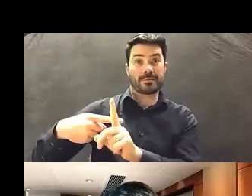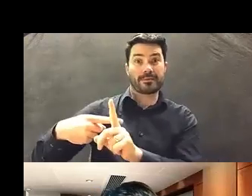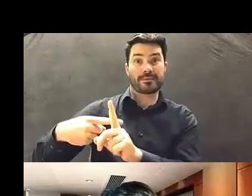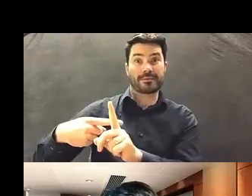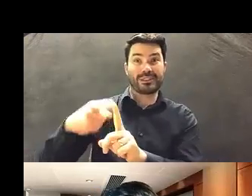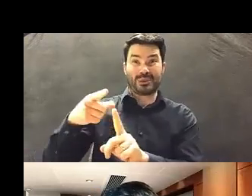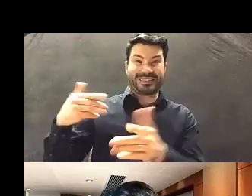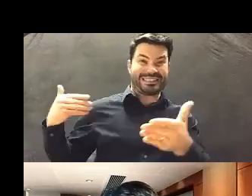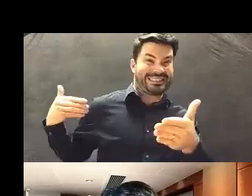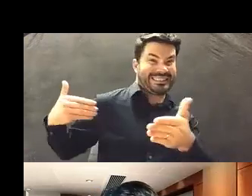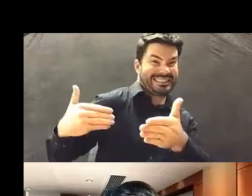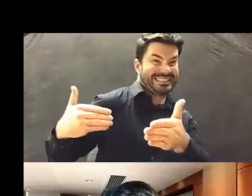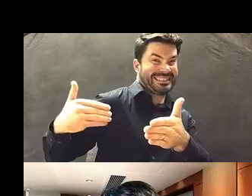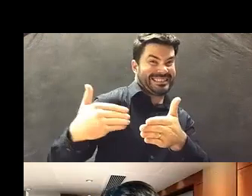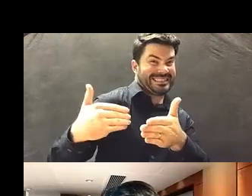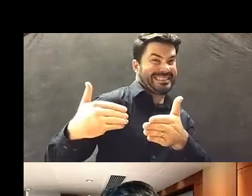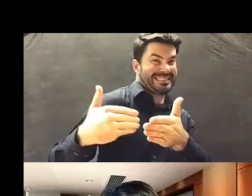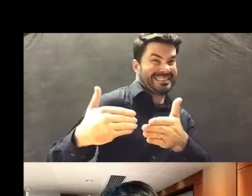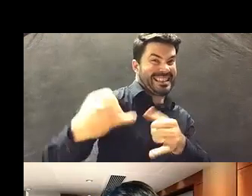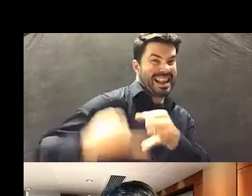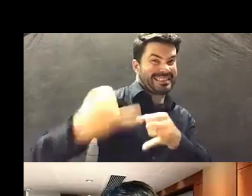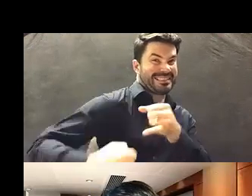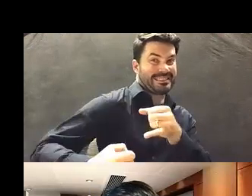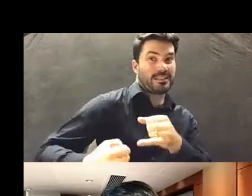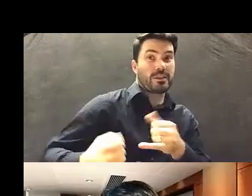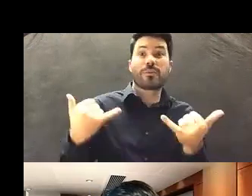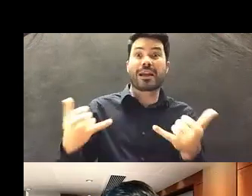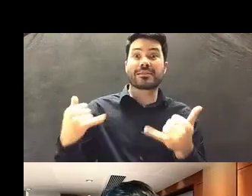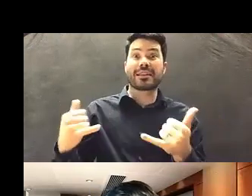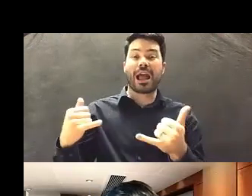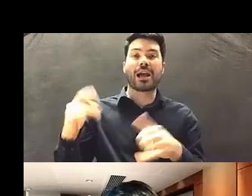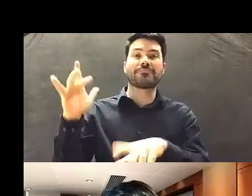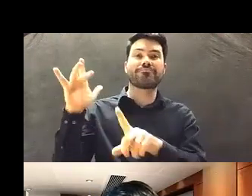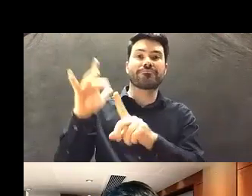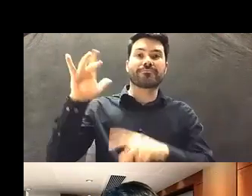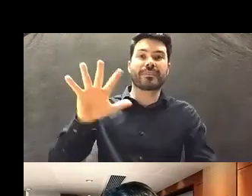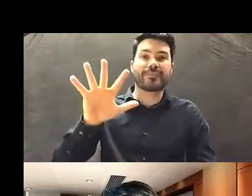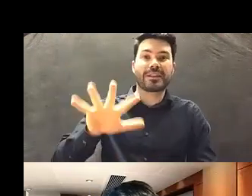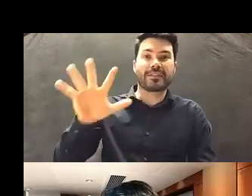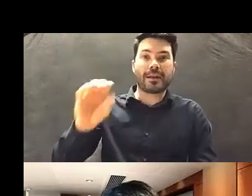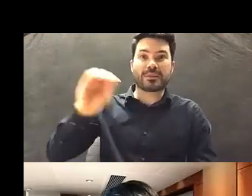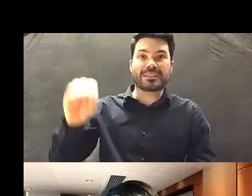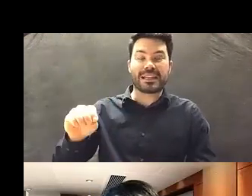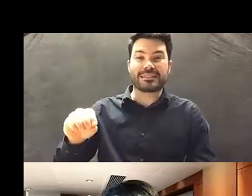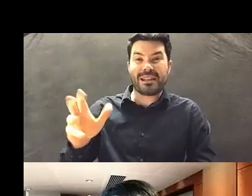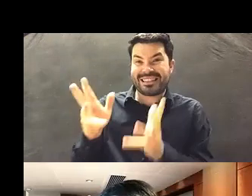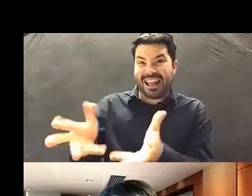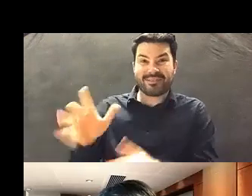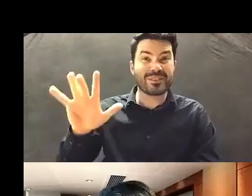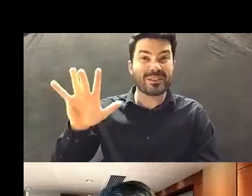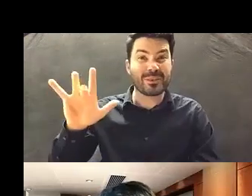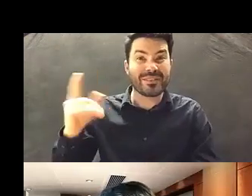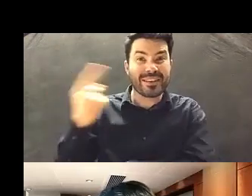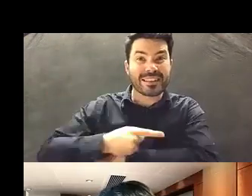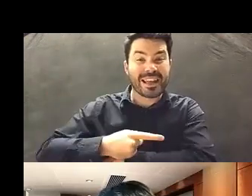nearing the end of it. We're at 55%, and we have about 25 more days before we get to that